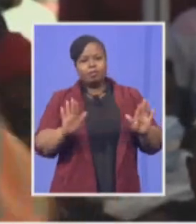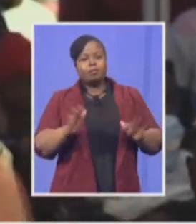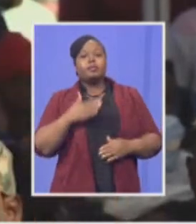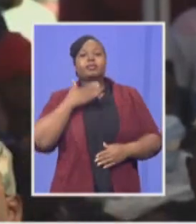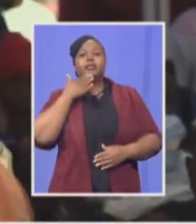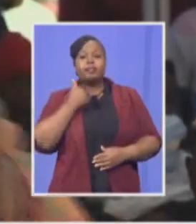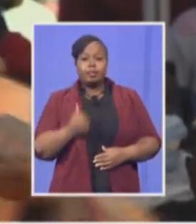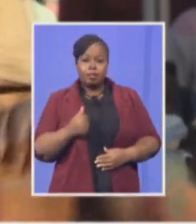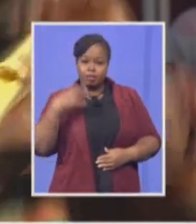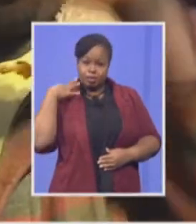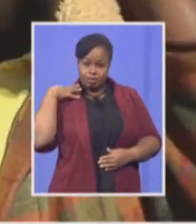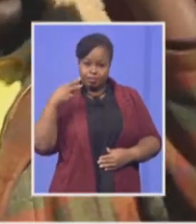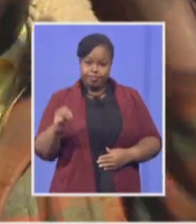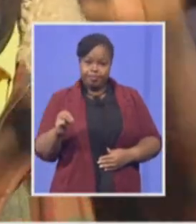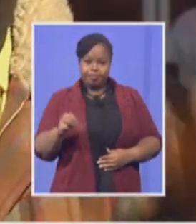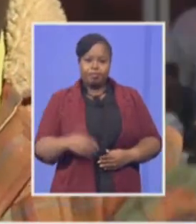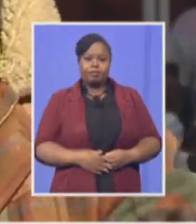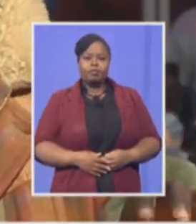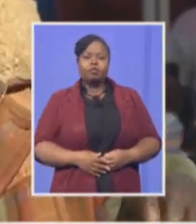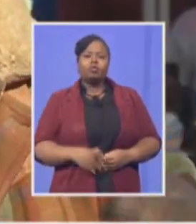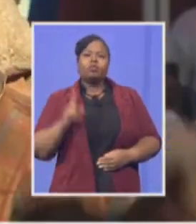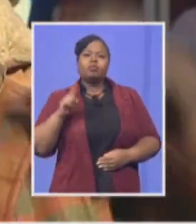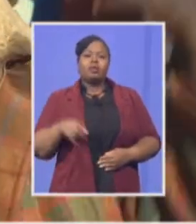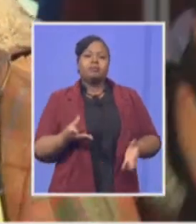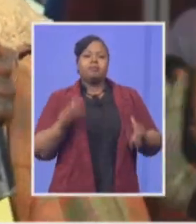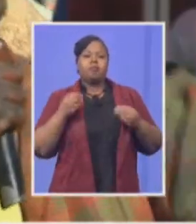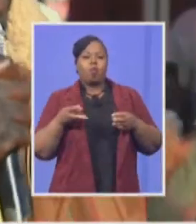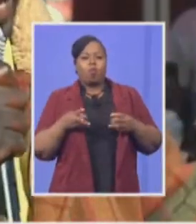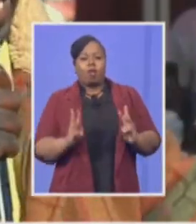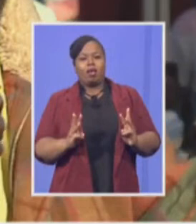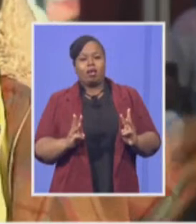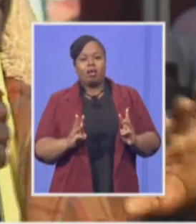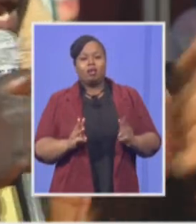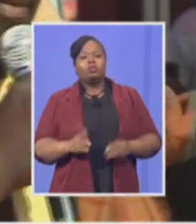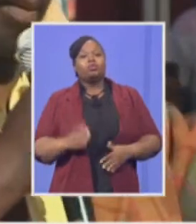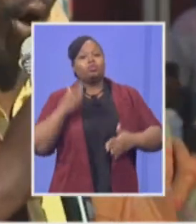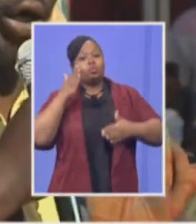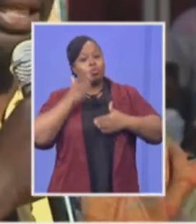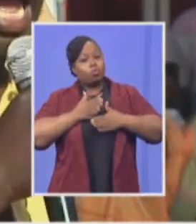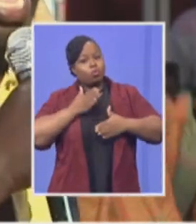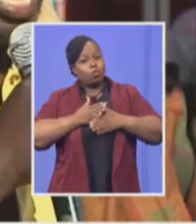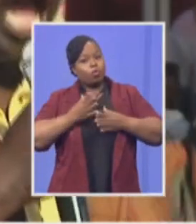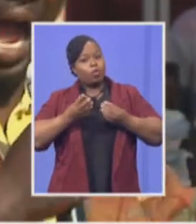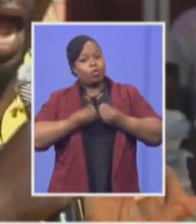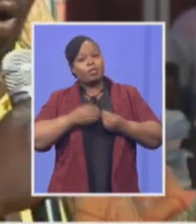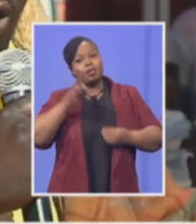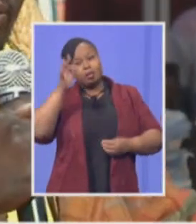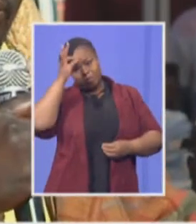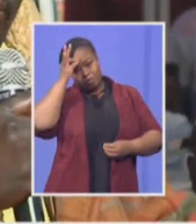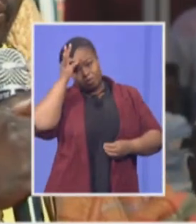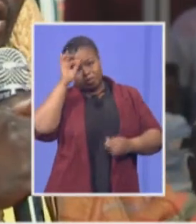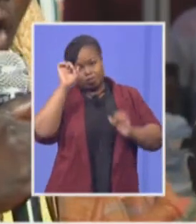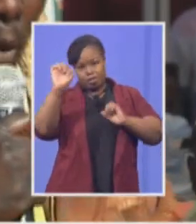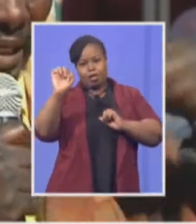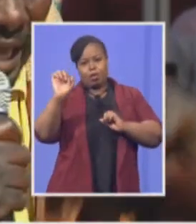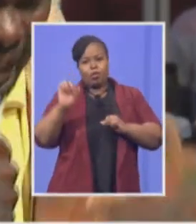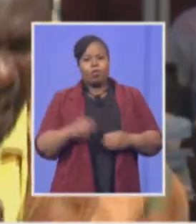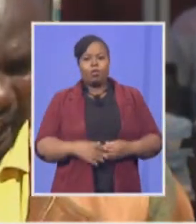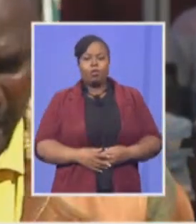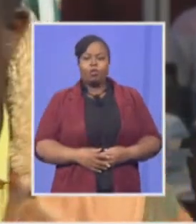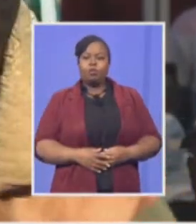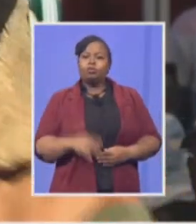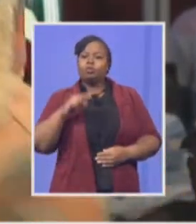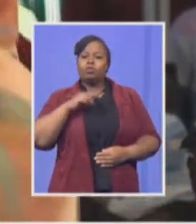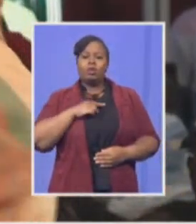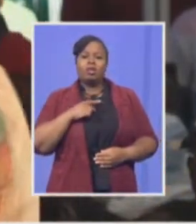Besicela minister ube nendlela yokusebenza namaphoyisa akho. Ngoba